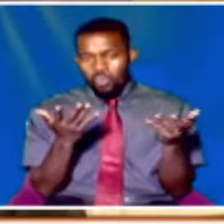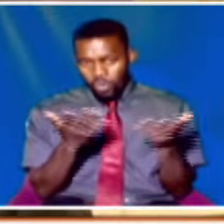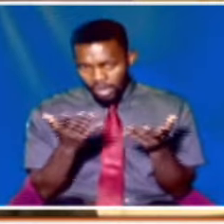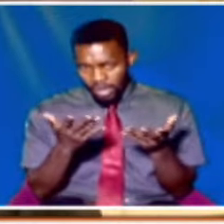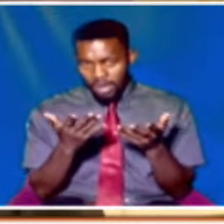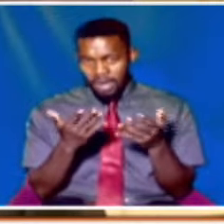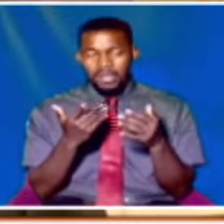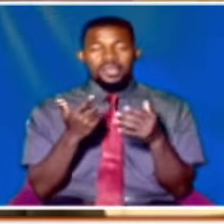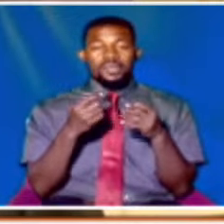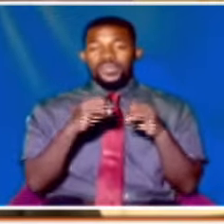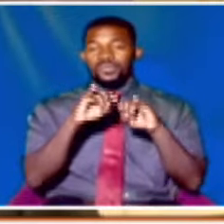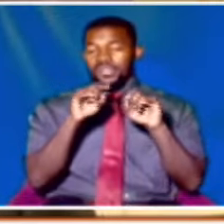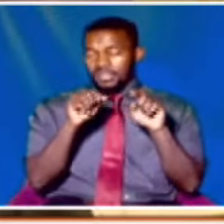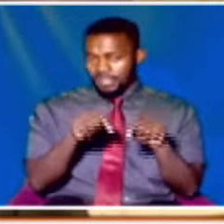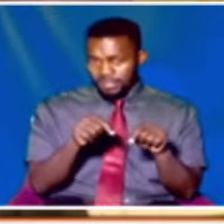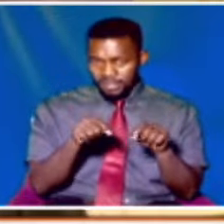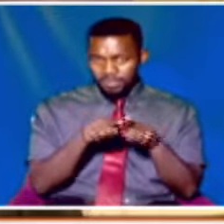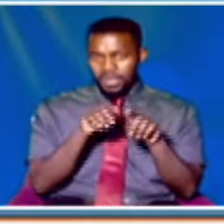distribution and also the content consumption.